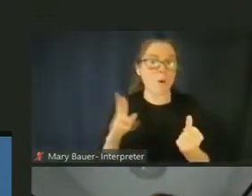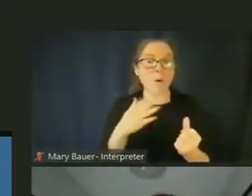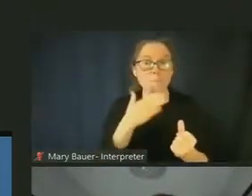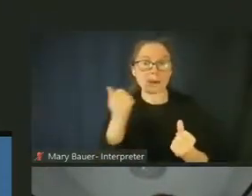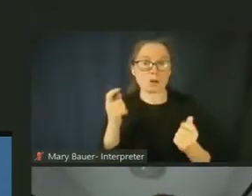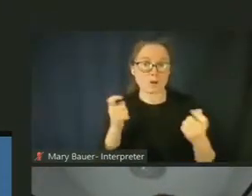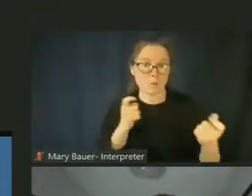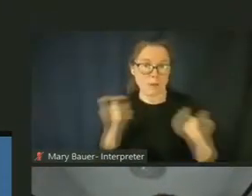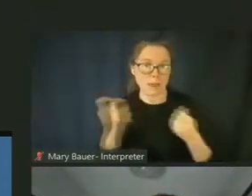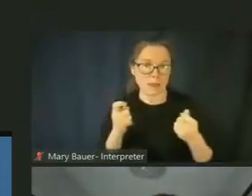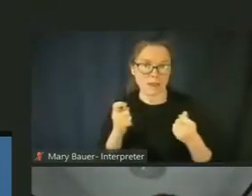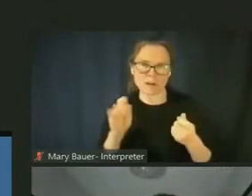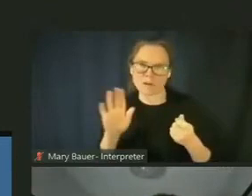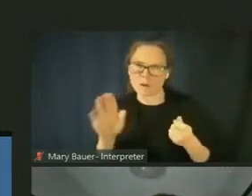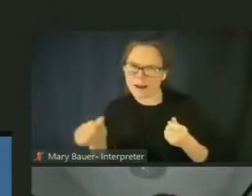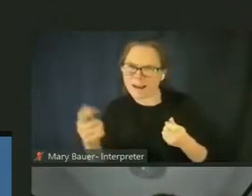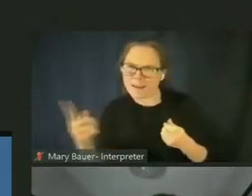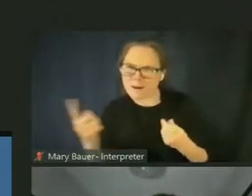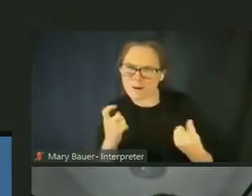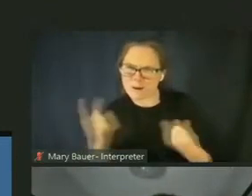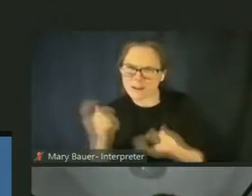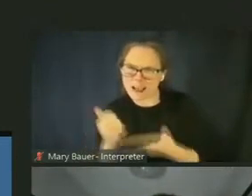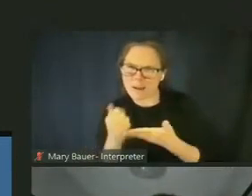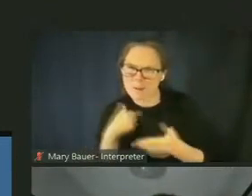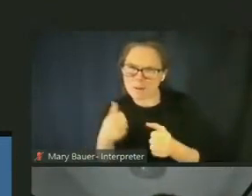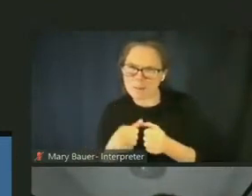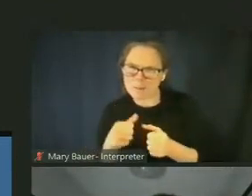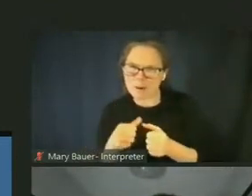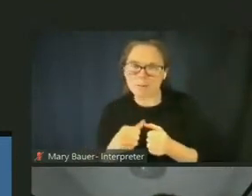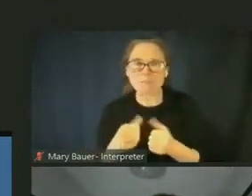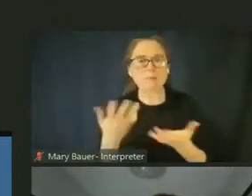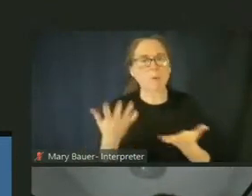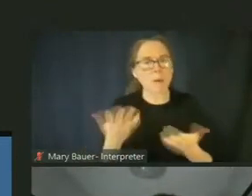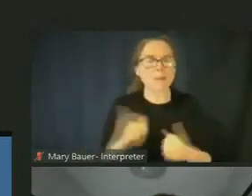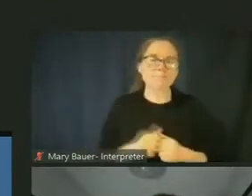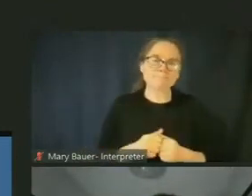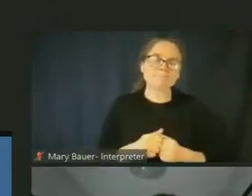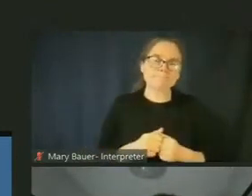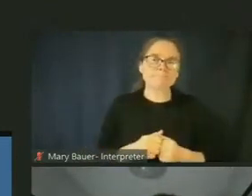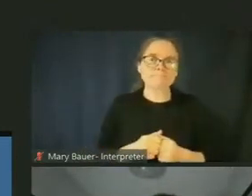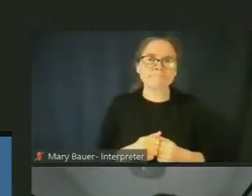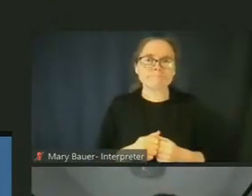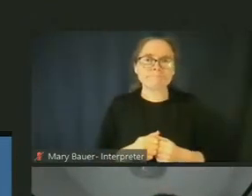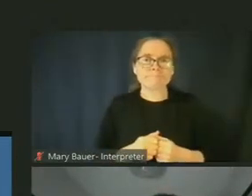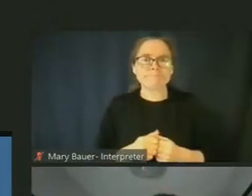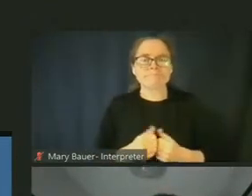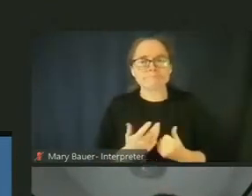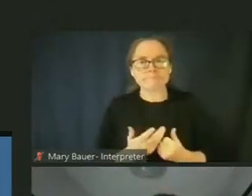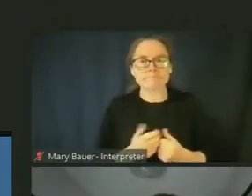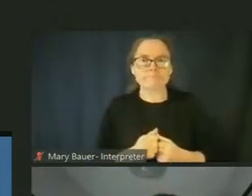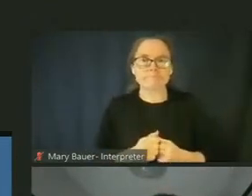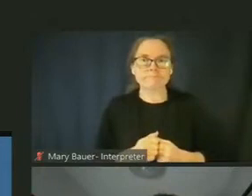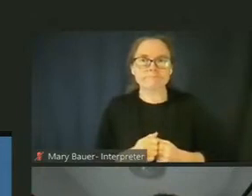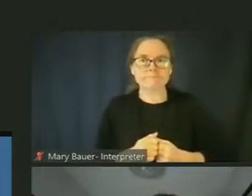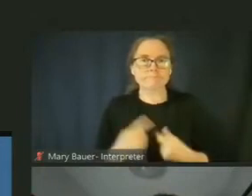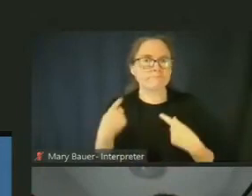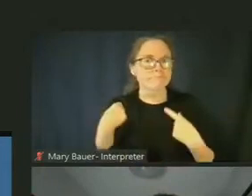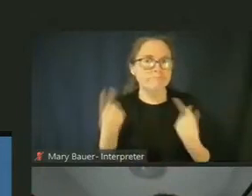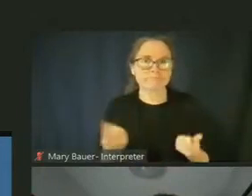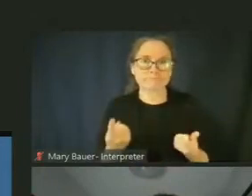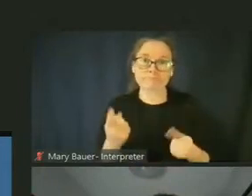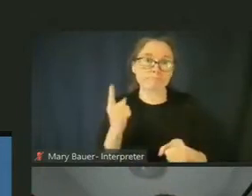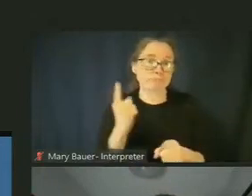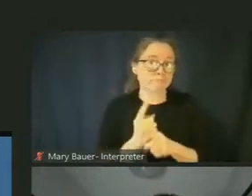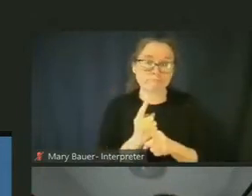remind me the other components of your question? Well, I just wonder, as we think about how there has been so much